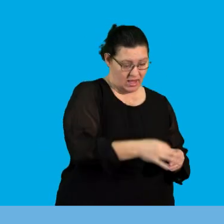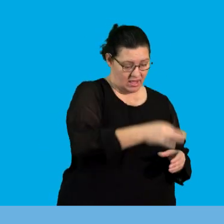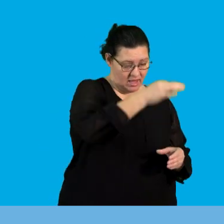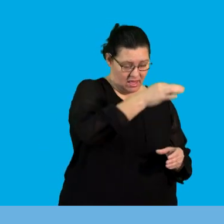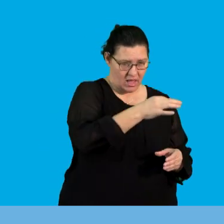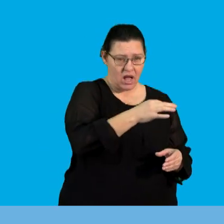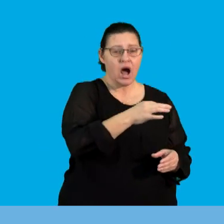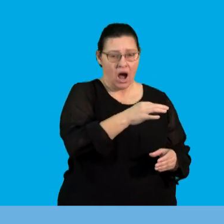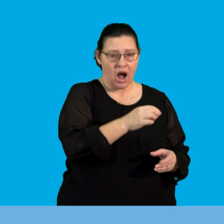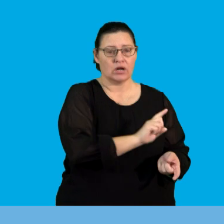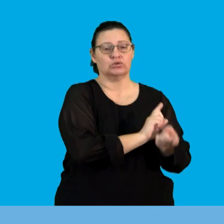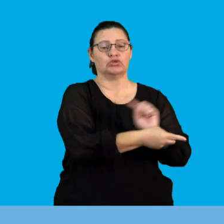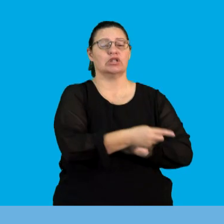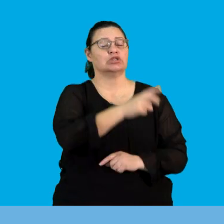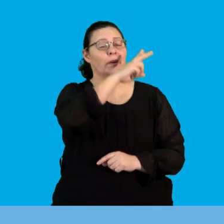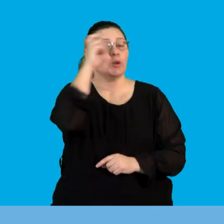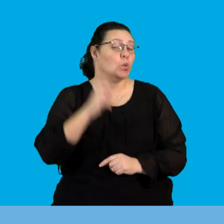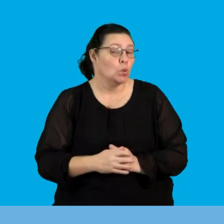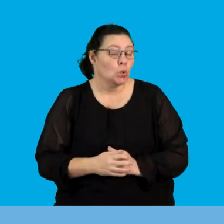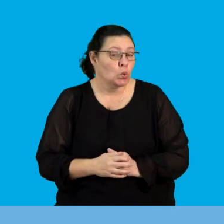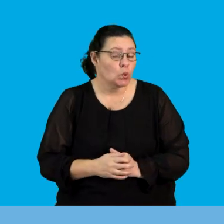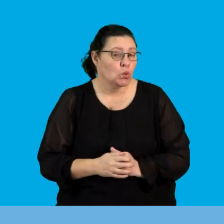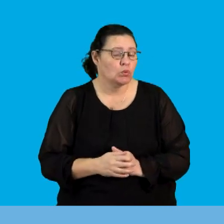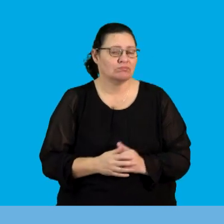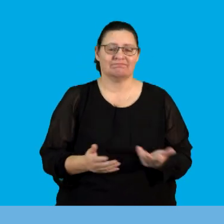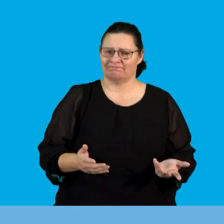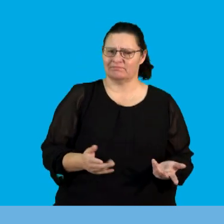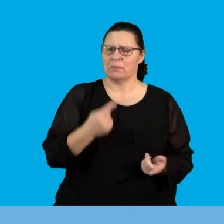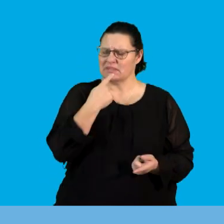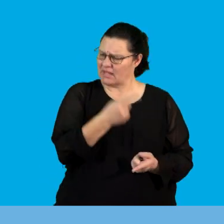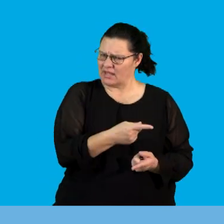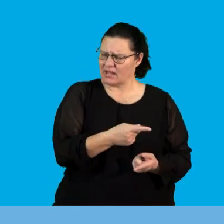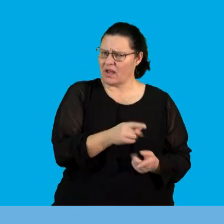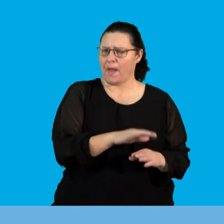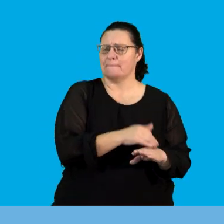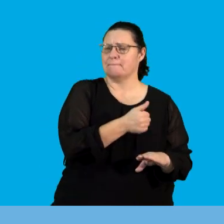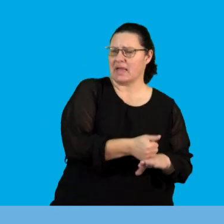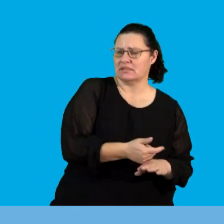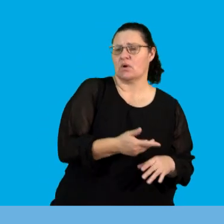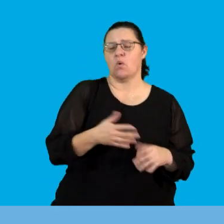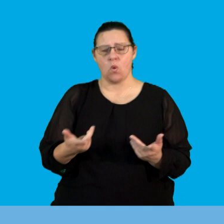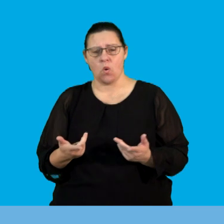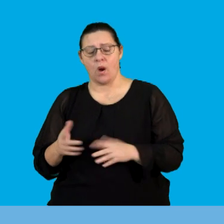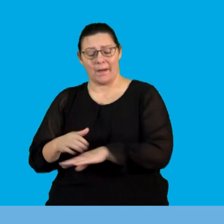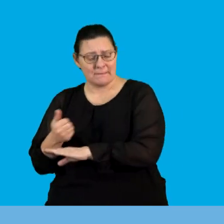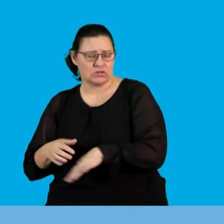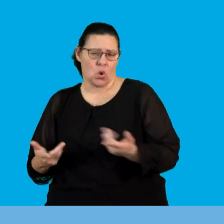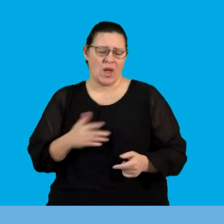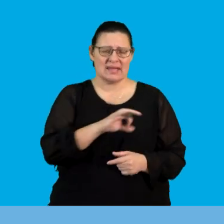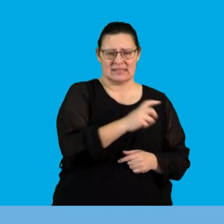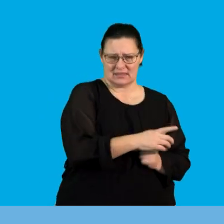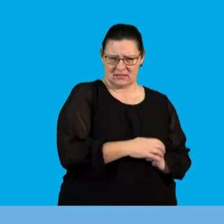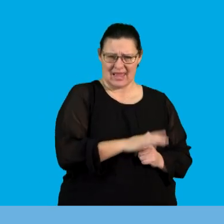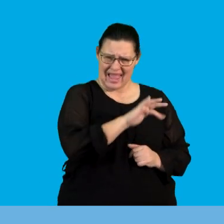So remember that a litmus paper, it is an example of an indicator that determines if whether a substance is basic or acidic.